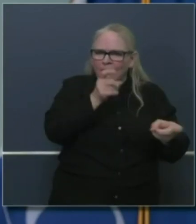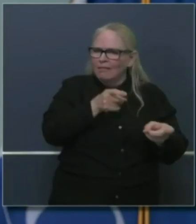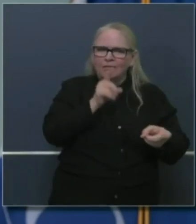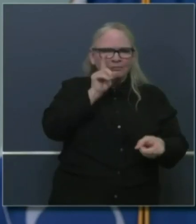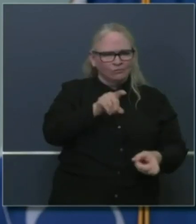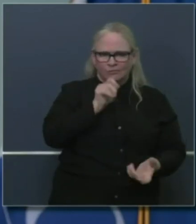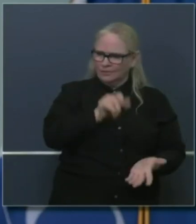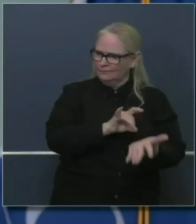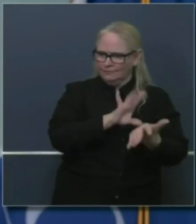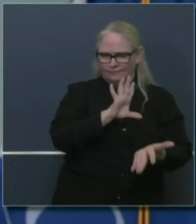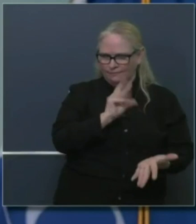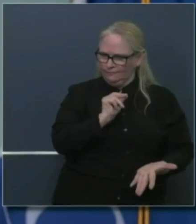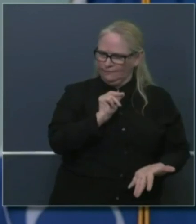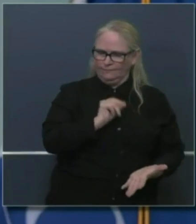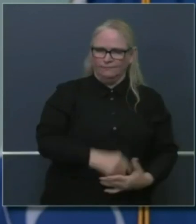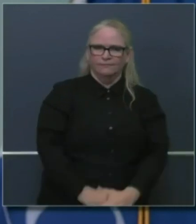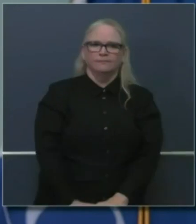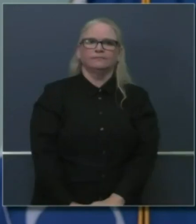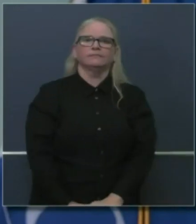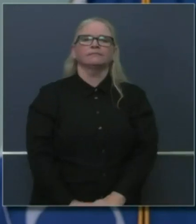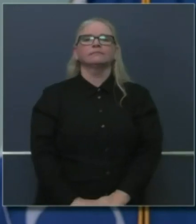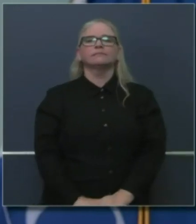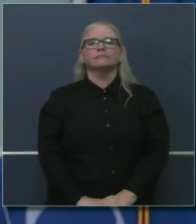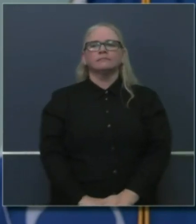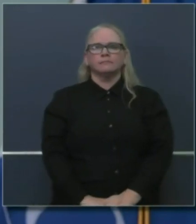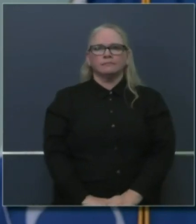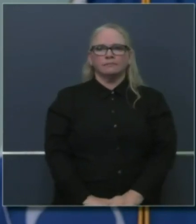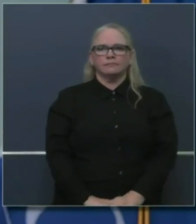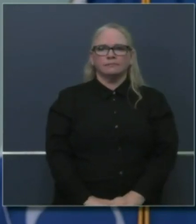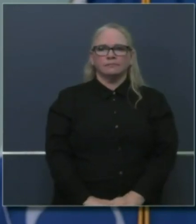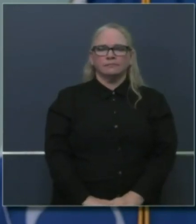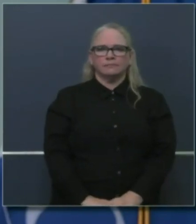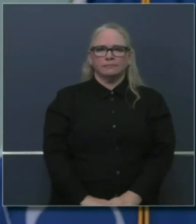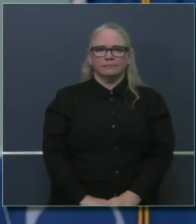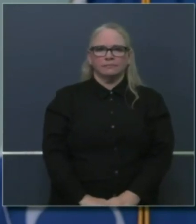some. Final question, Taryn Luna, LA Times.